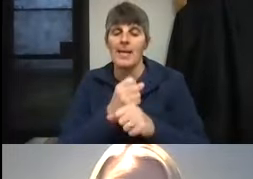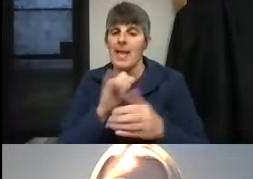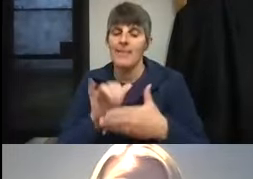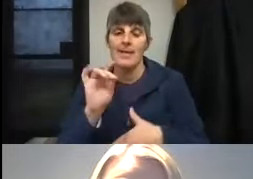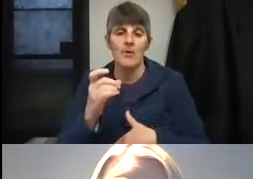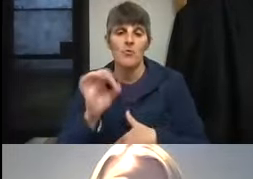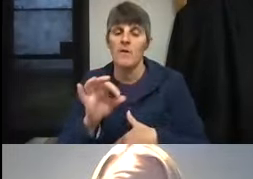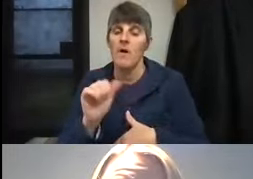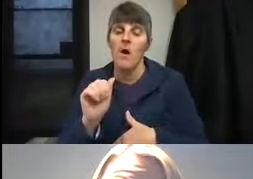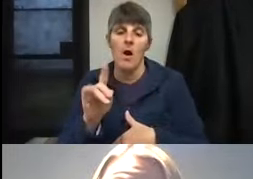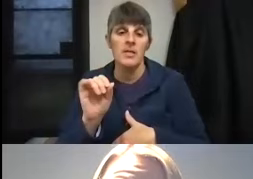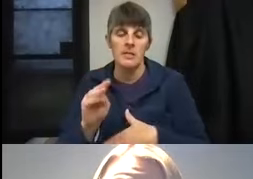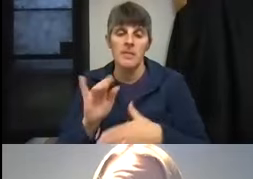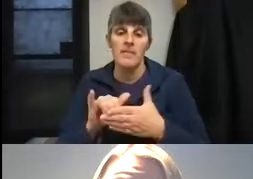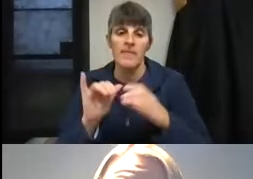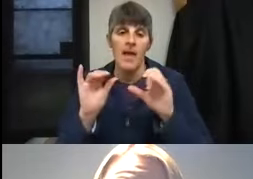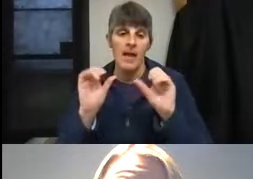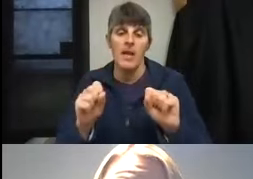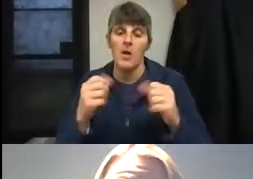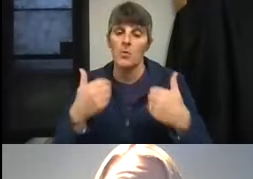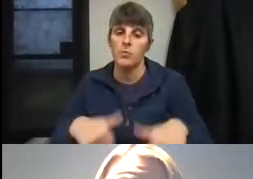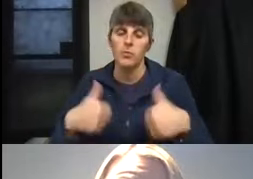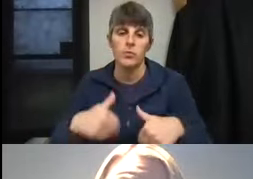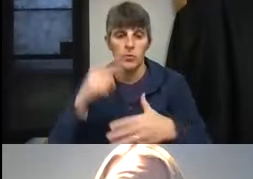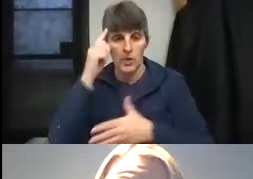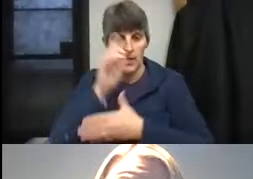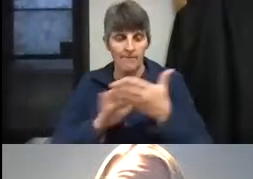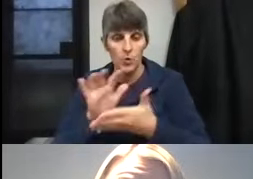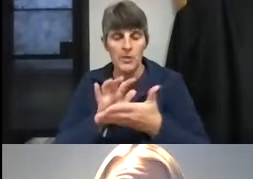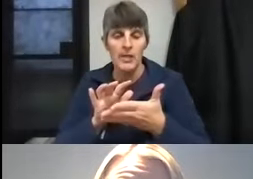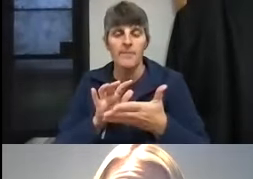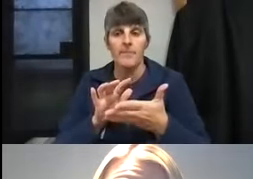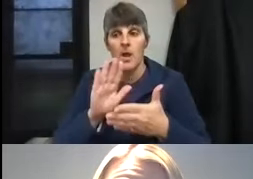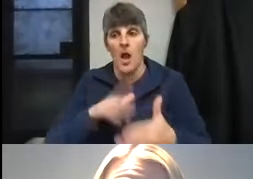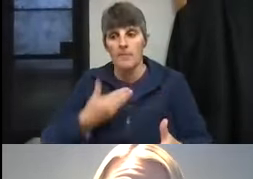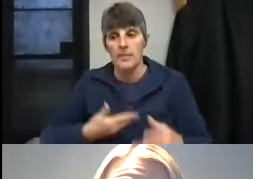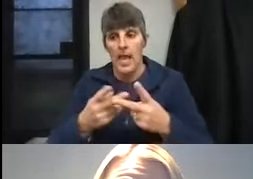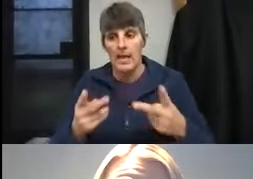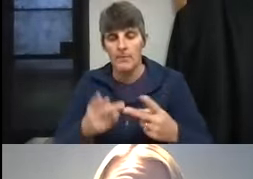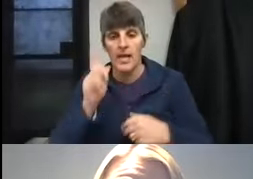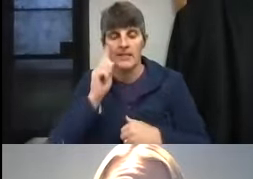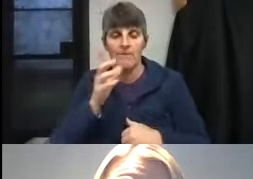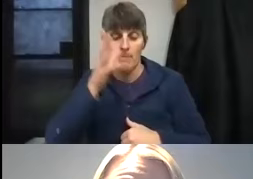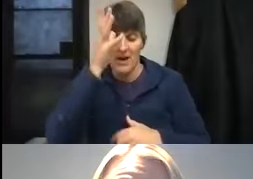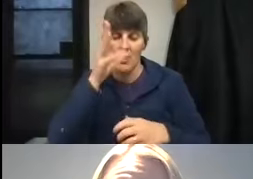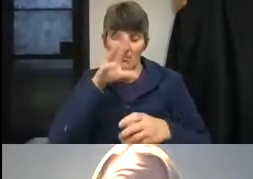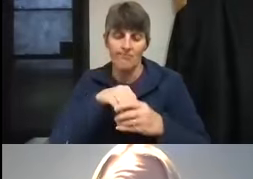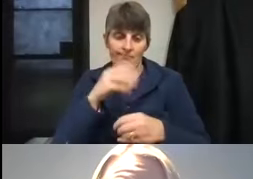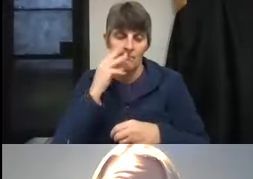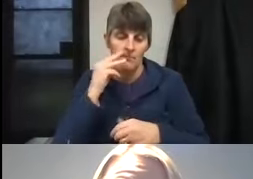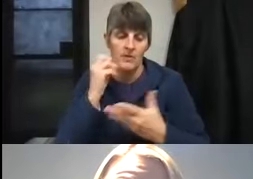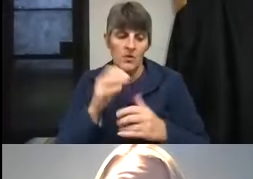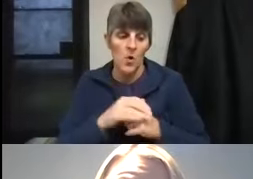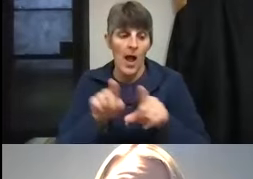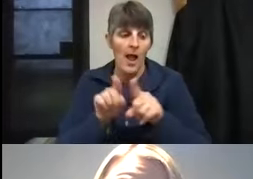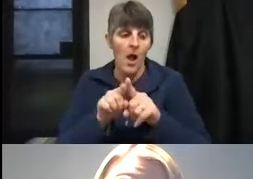diagnosis of autism, that can be a really confusing and upsetting place for a parent to be in. So I